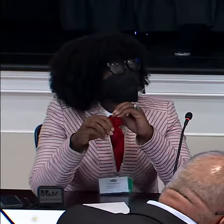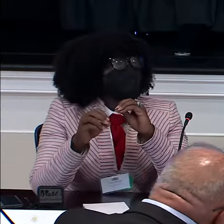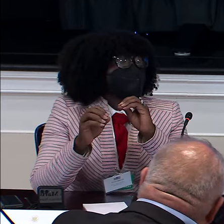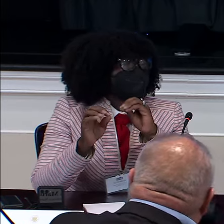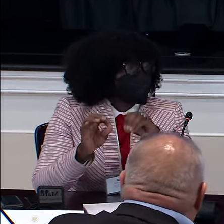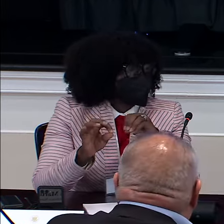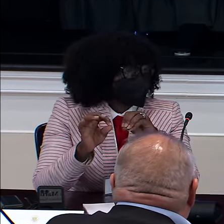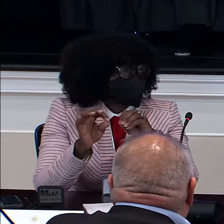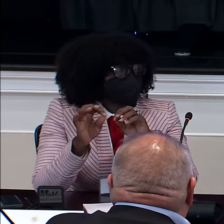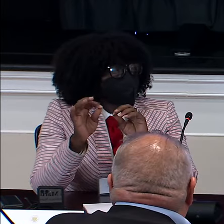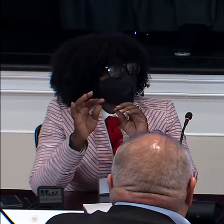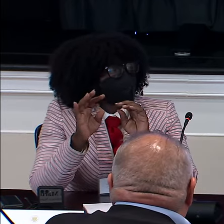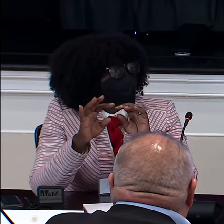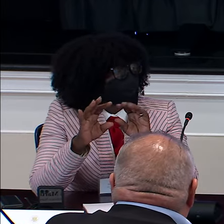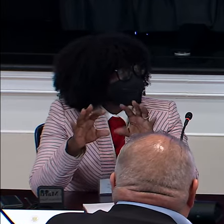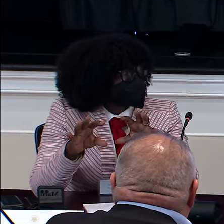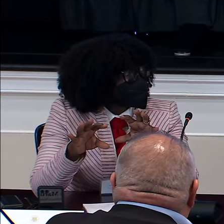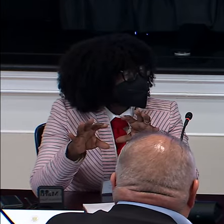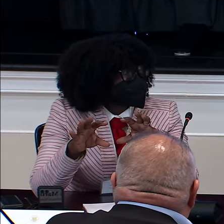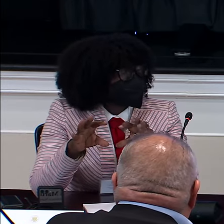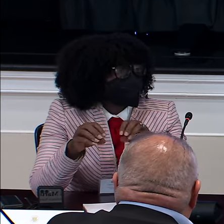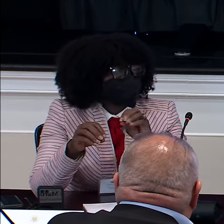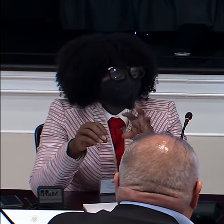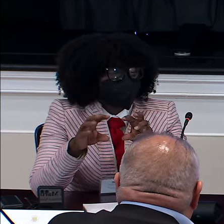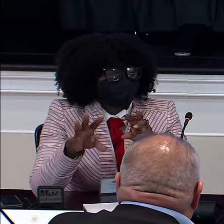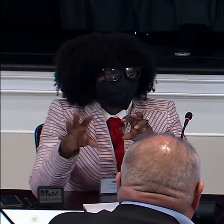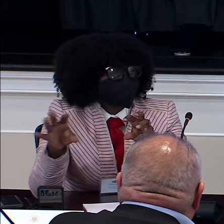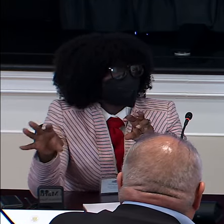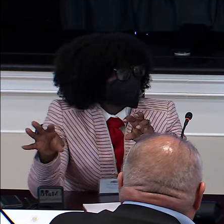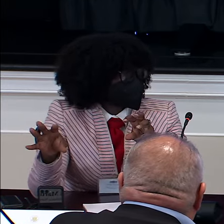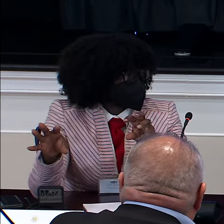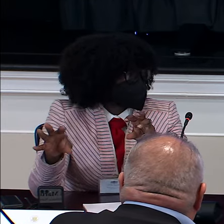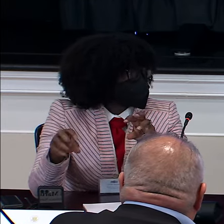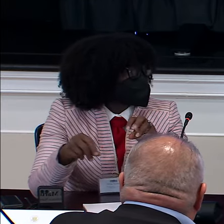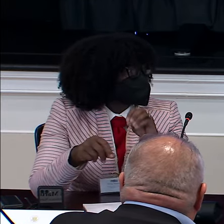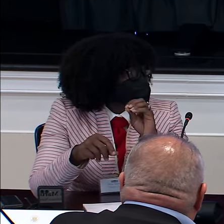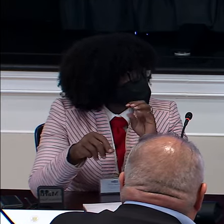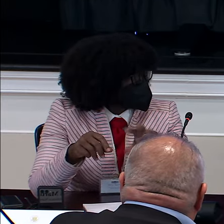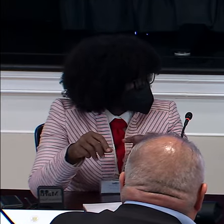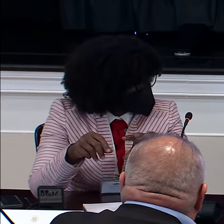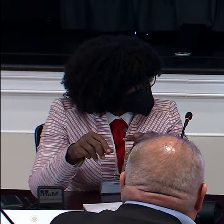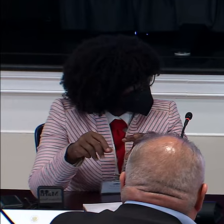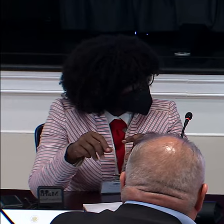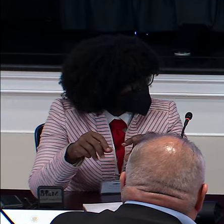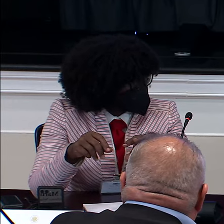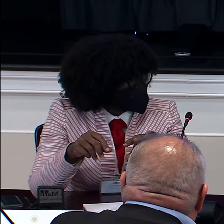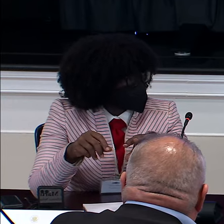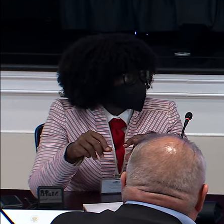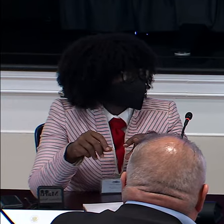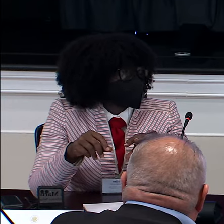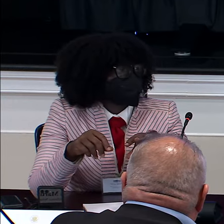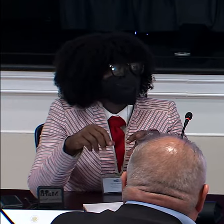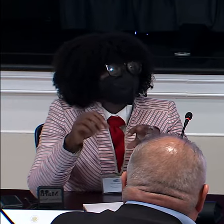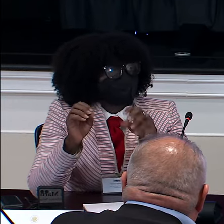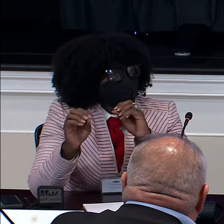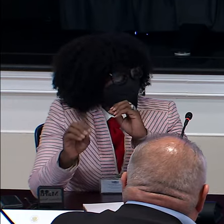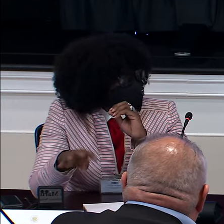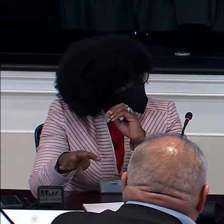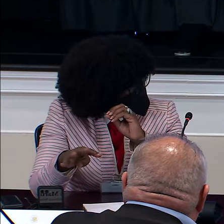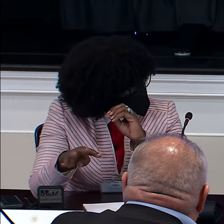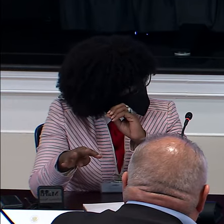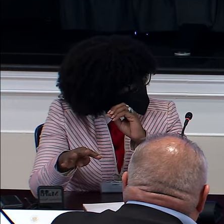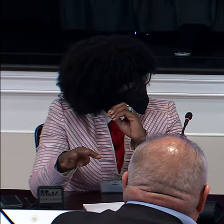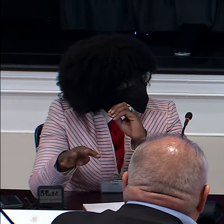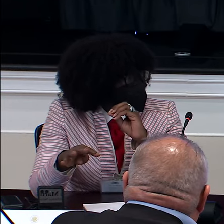America are. However, if we look at the data, it's about a 40-40-20 split. So about 40% of Black people live in the urban